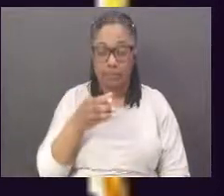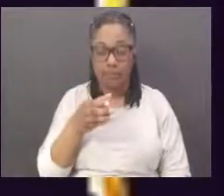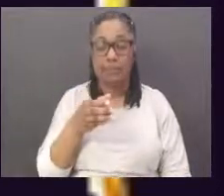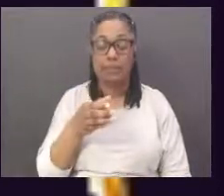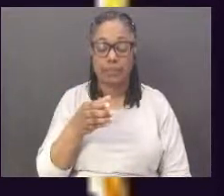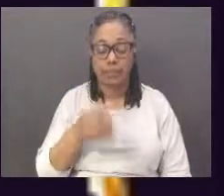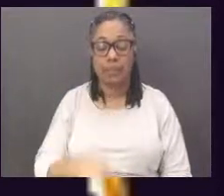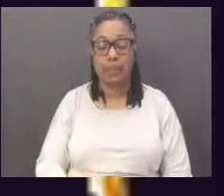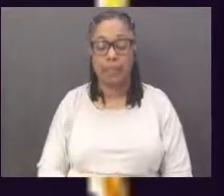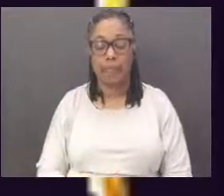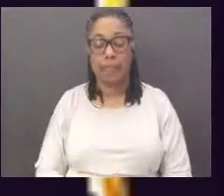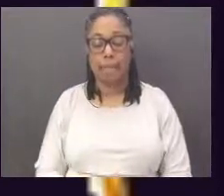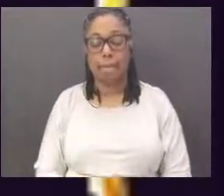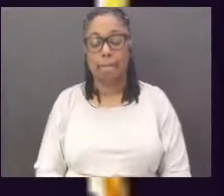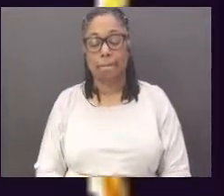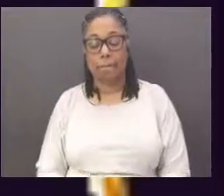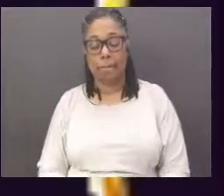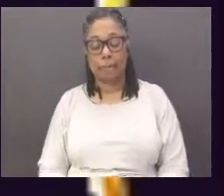cup.